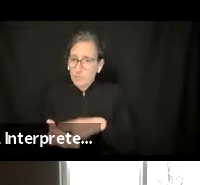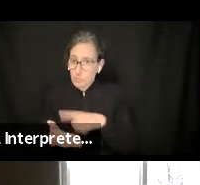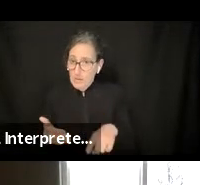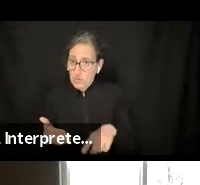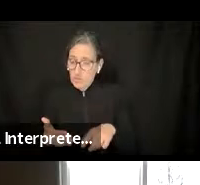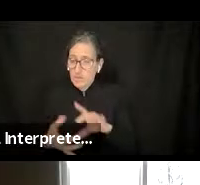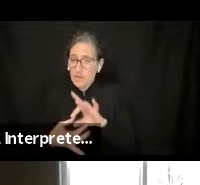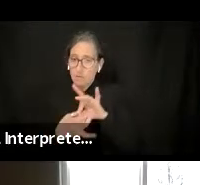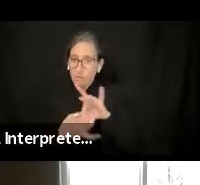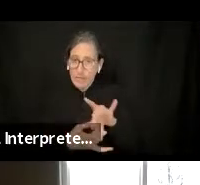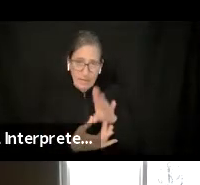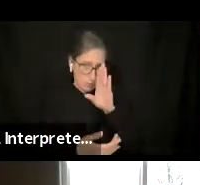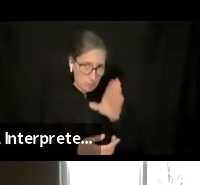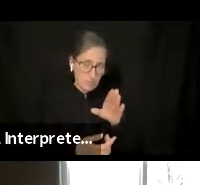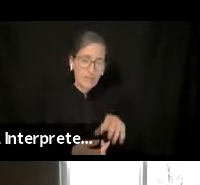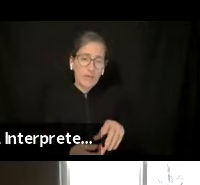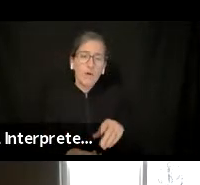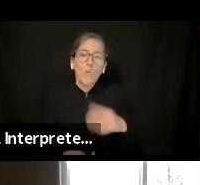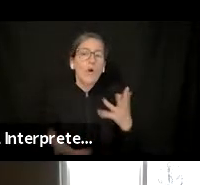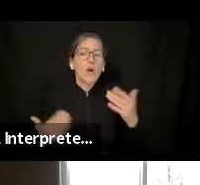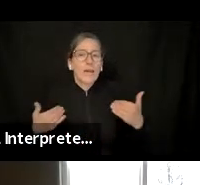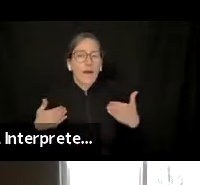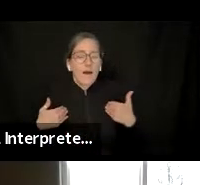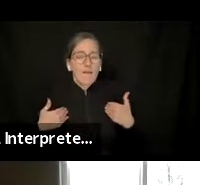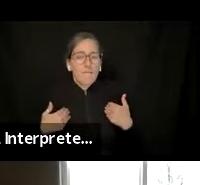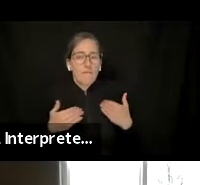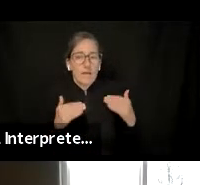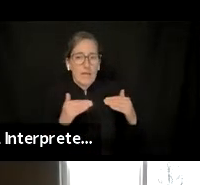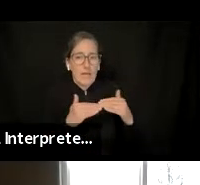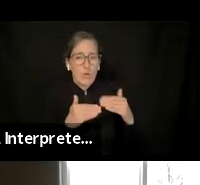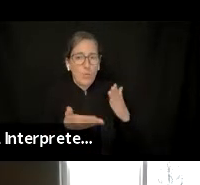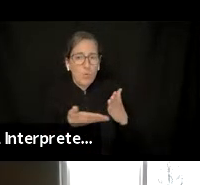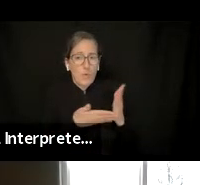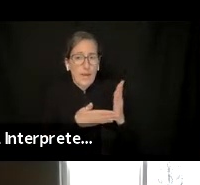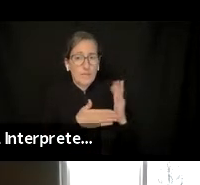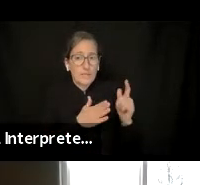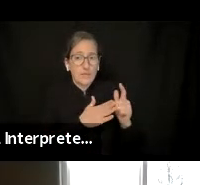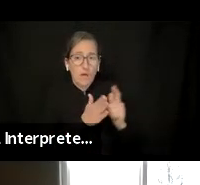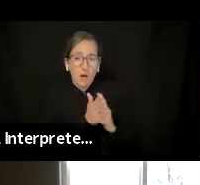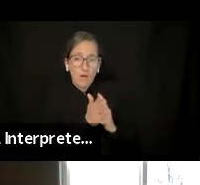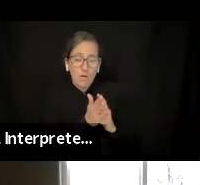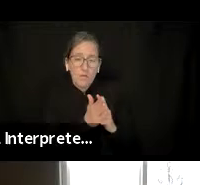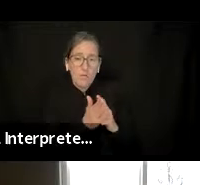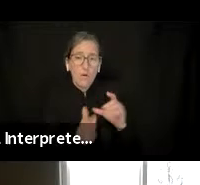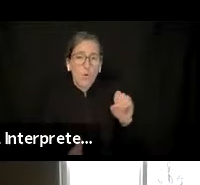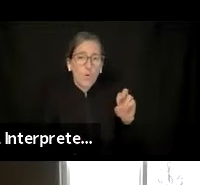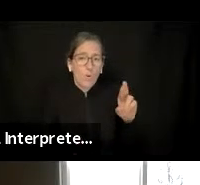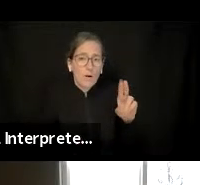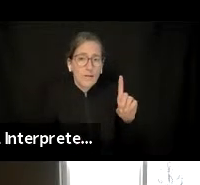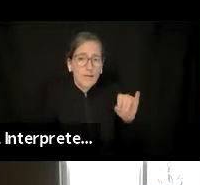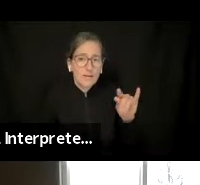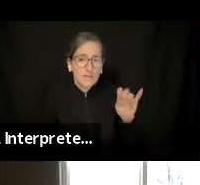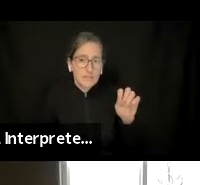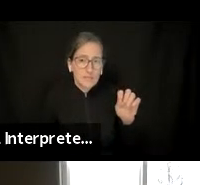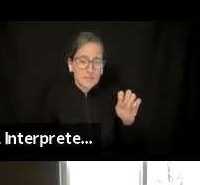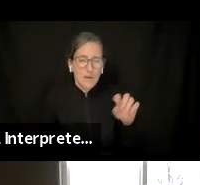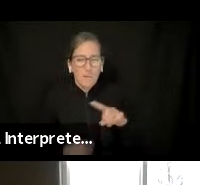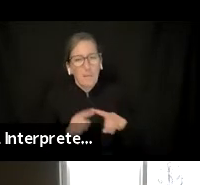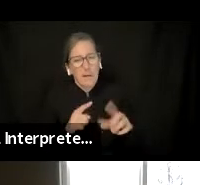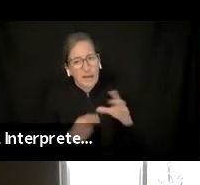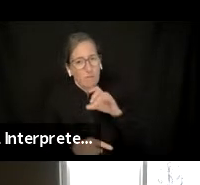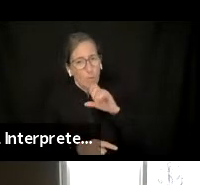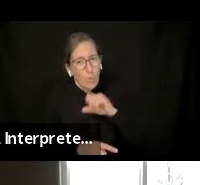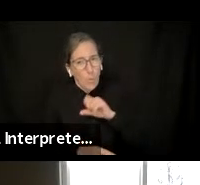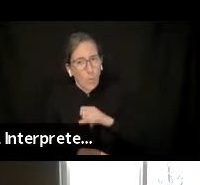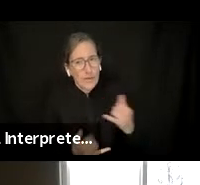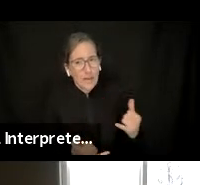ordinance. It's somewhat dated, but the city has one. And the things that we cover are